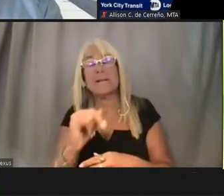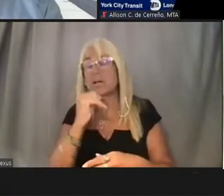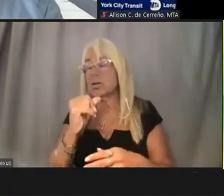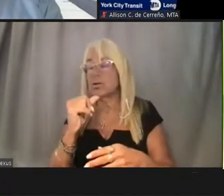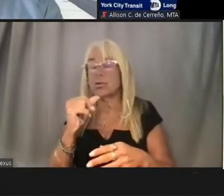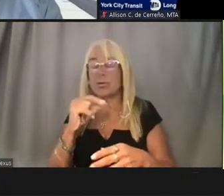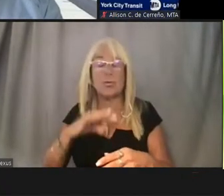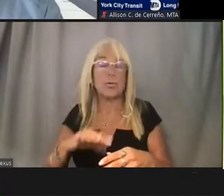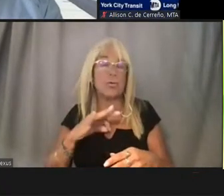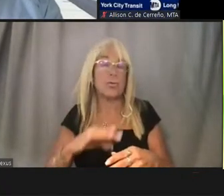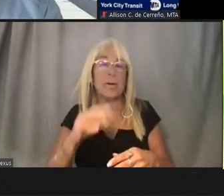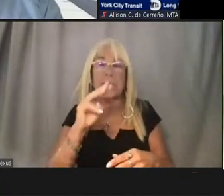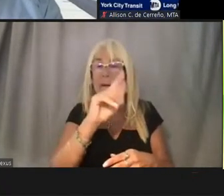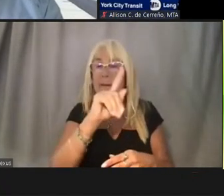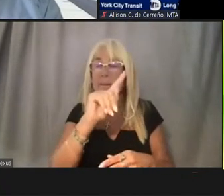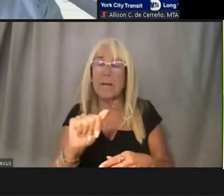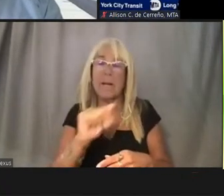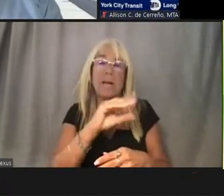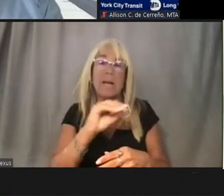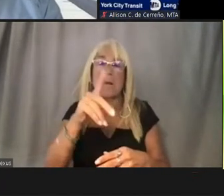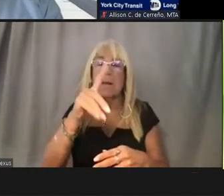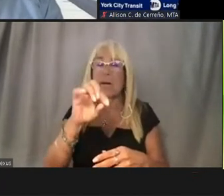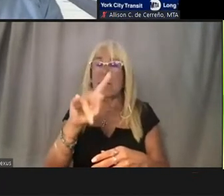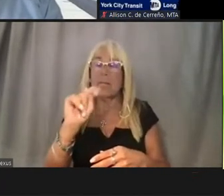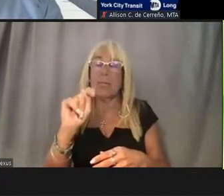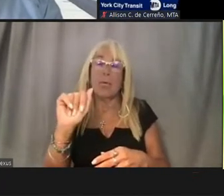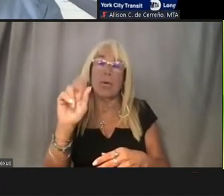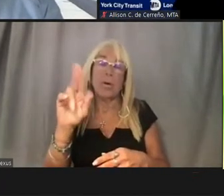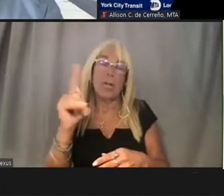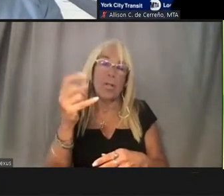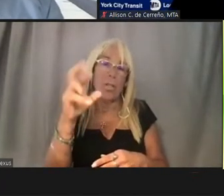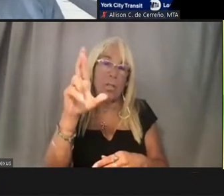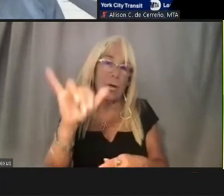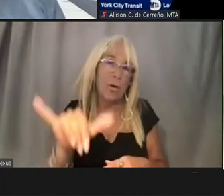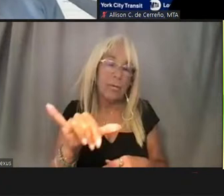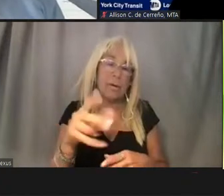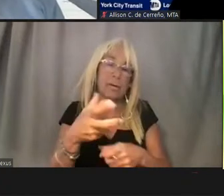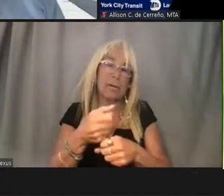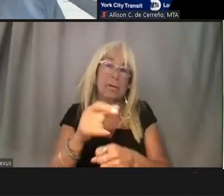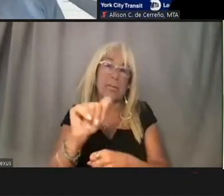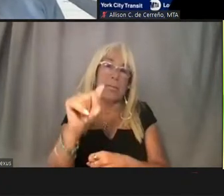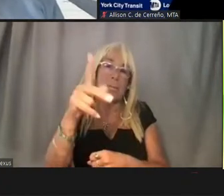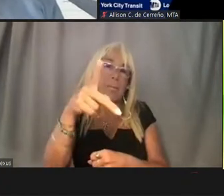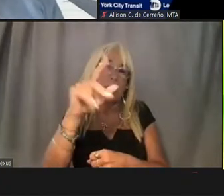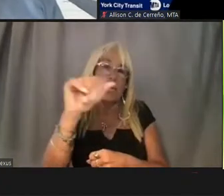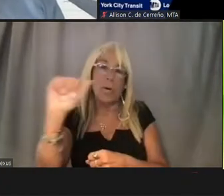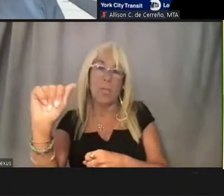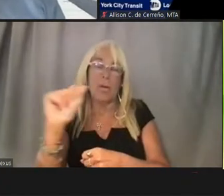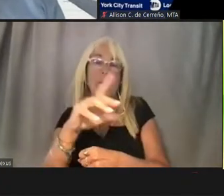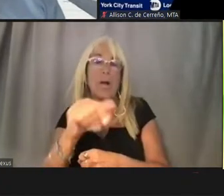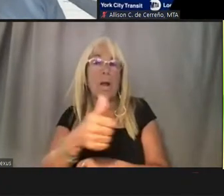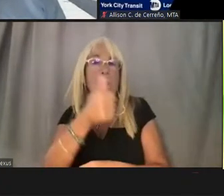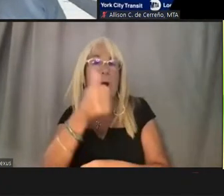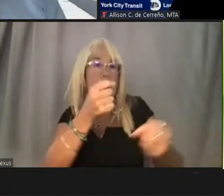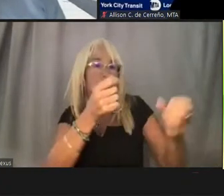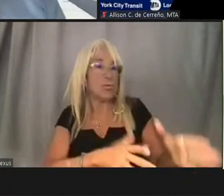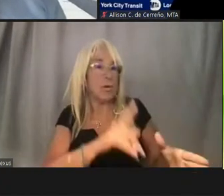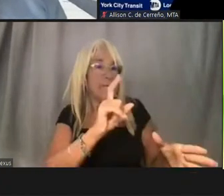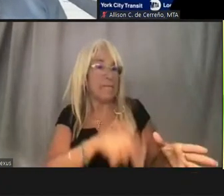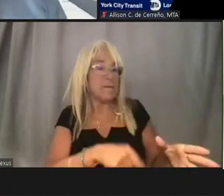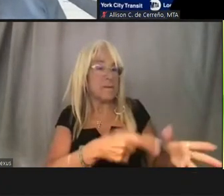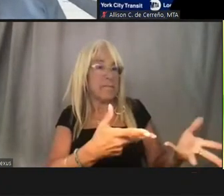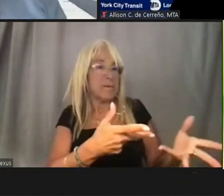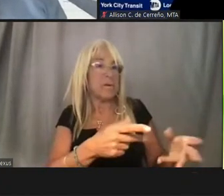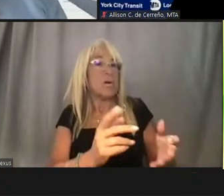Port Authority tolls proliferating exemptions are far-reaching credits would increase the toll other drivers would have to face in order to generate 1